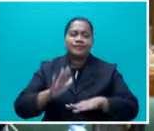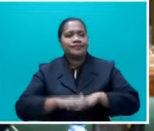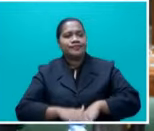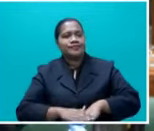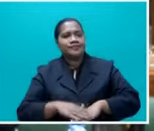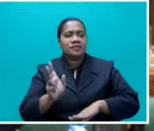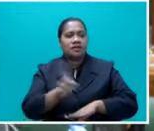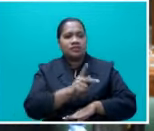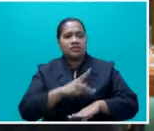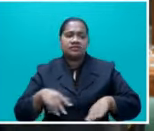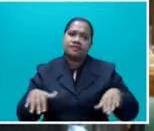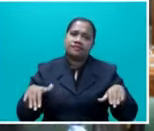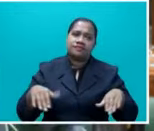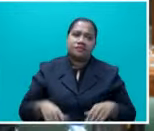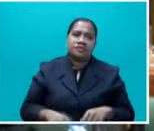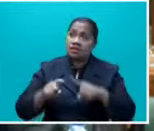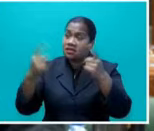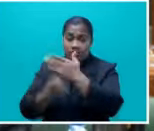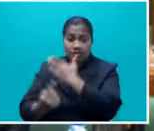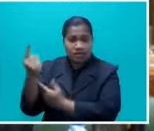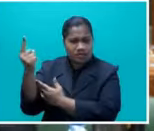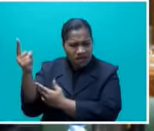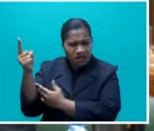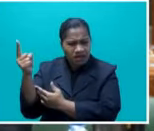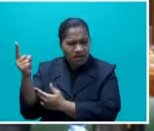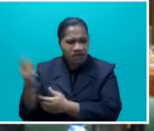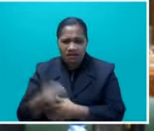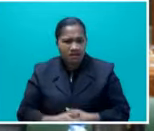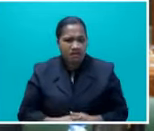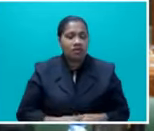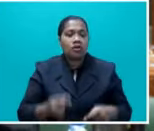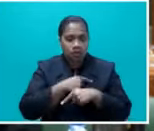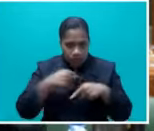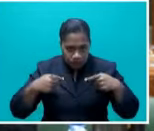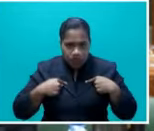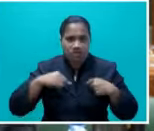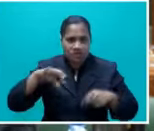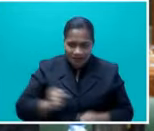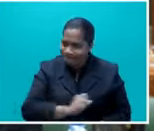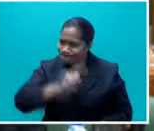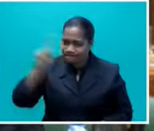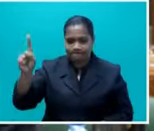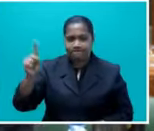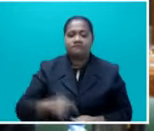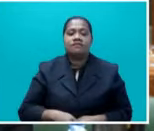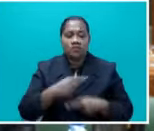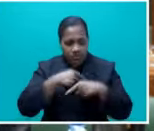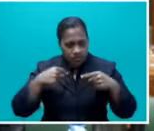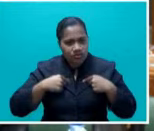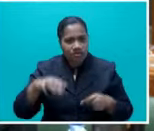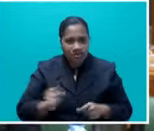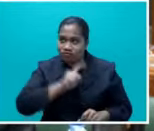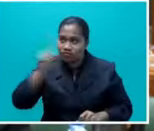the Pacific and hope that things will happen, Madam Speaker. We have to be there. We have to be